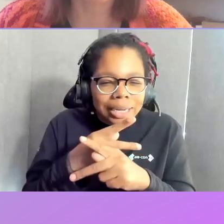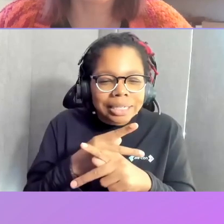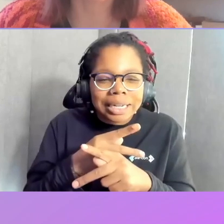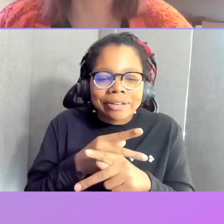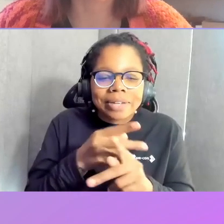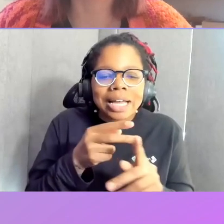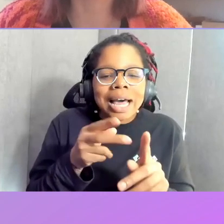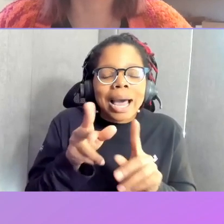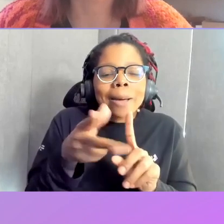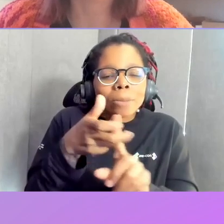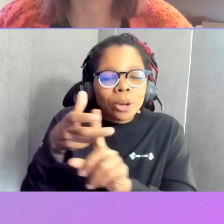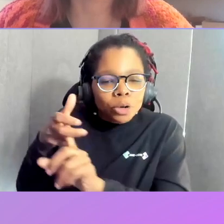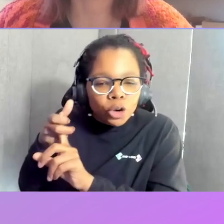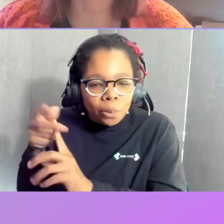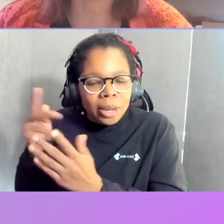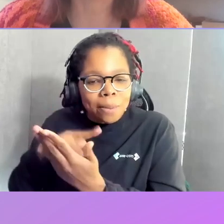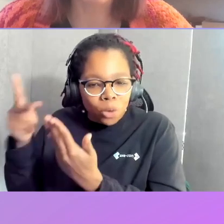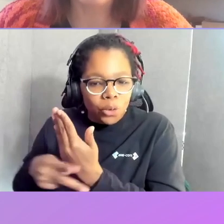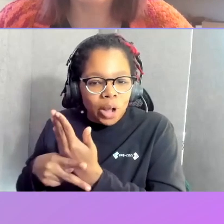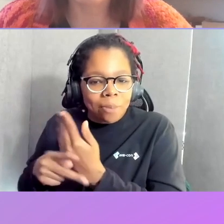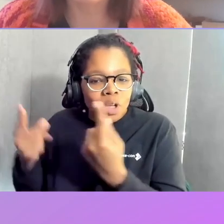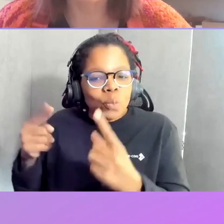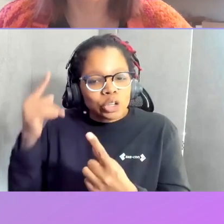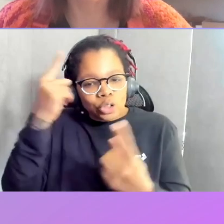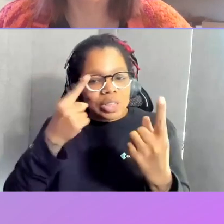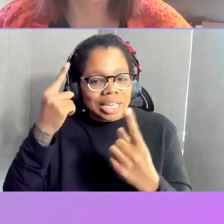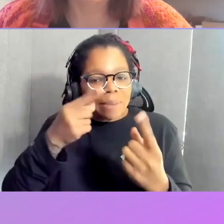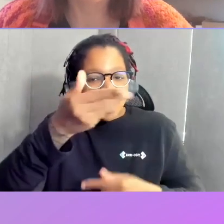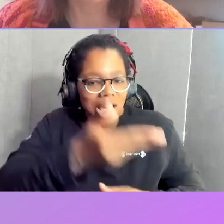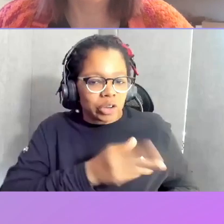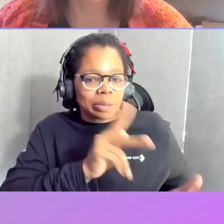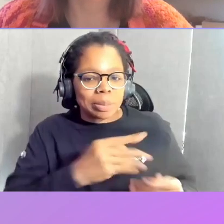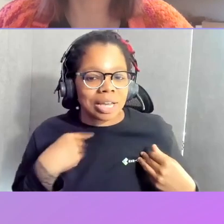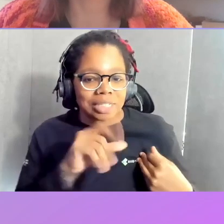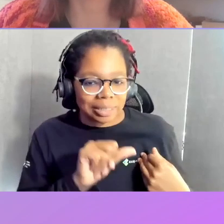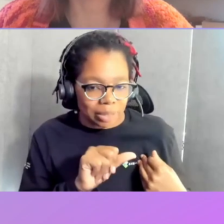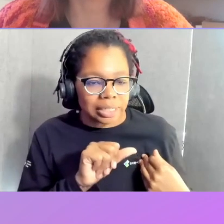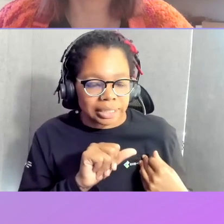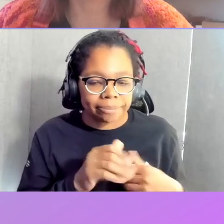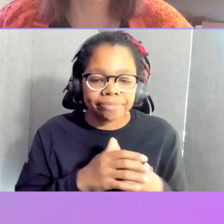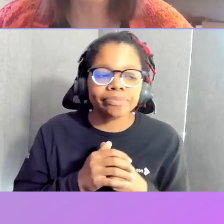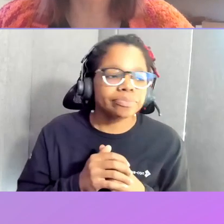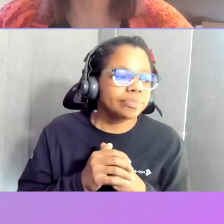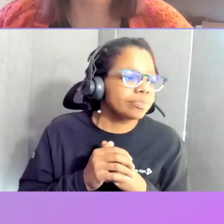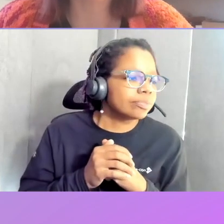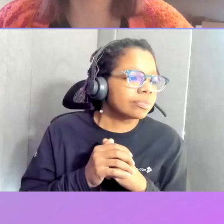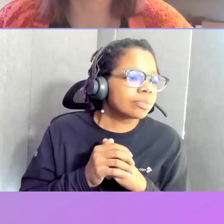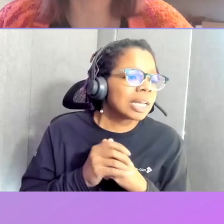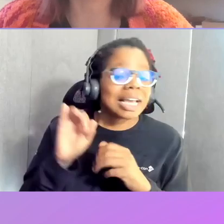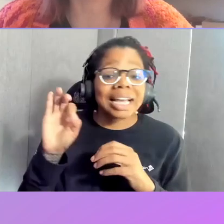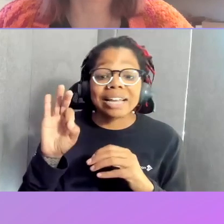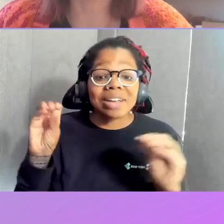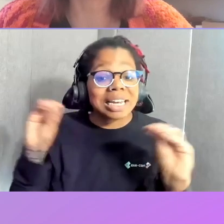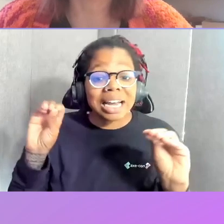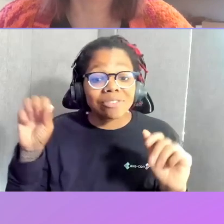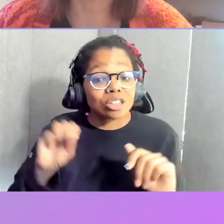procurement program in conjunction when you're looking to hire people with disabilities. So if none of the software